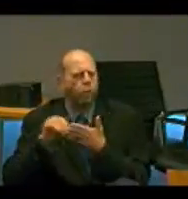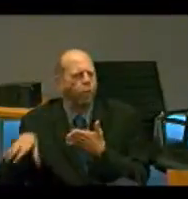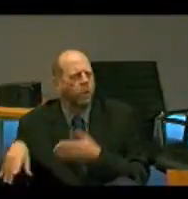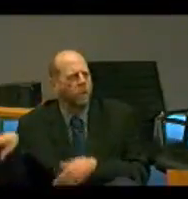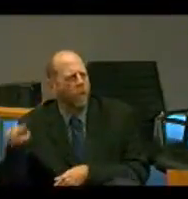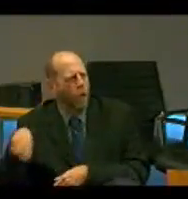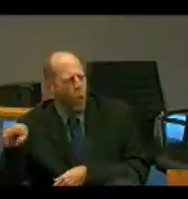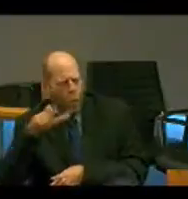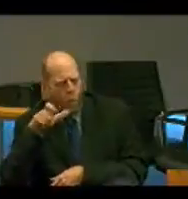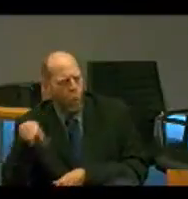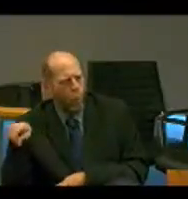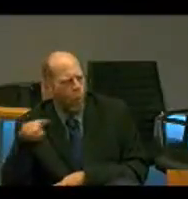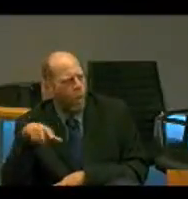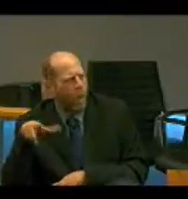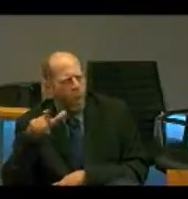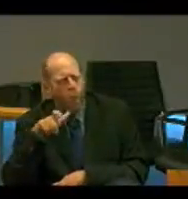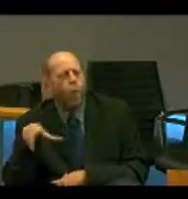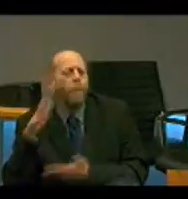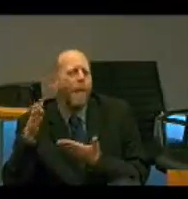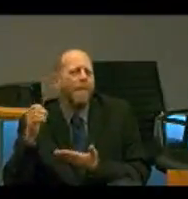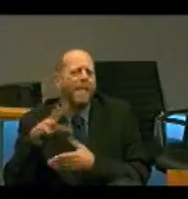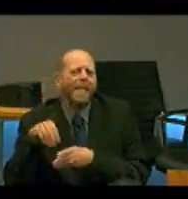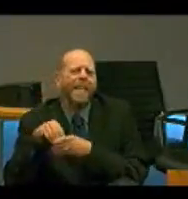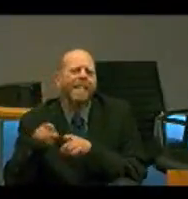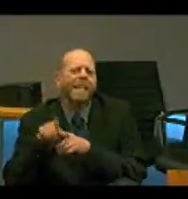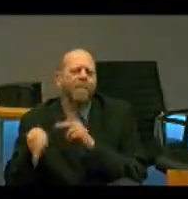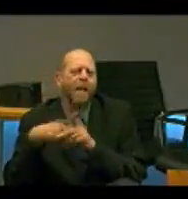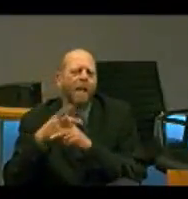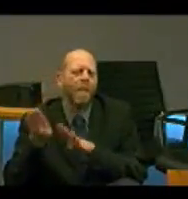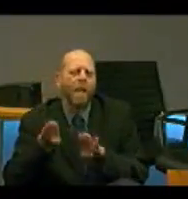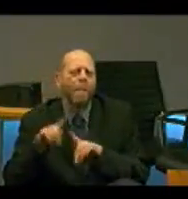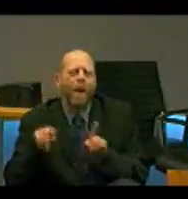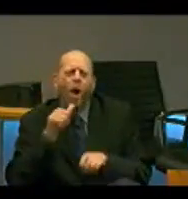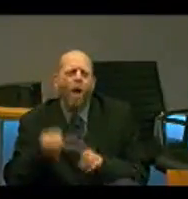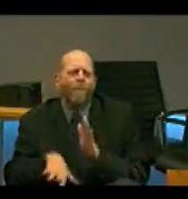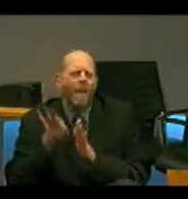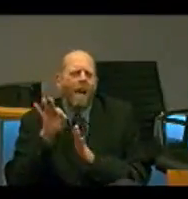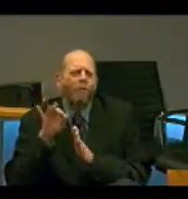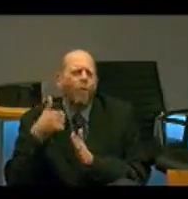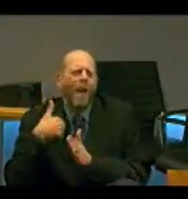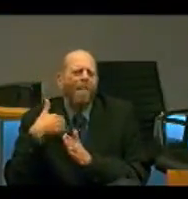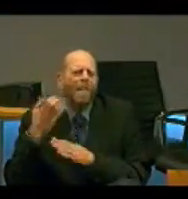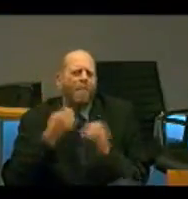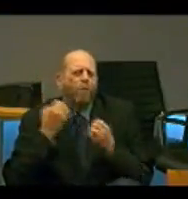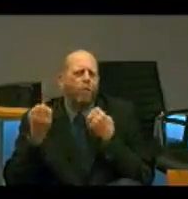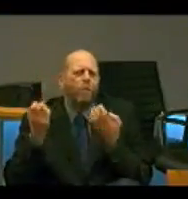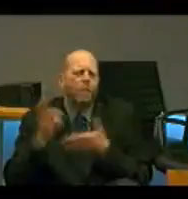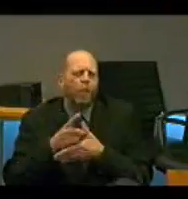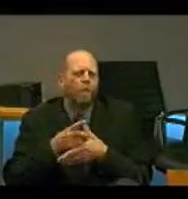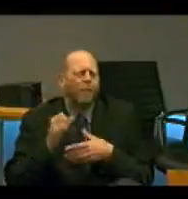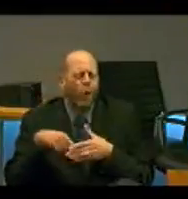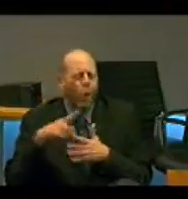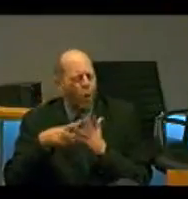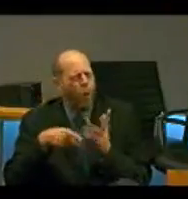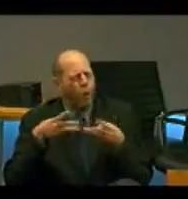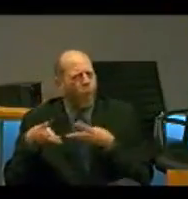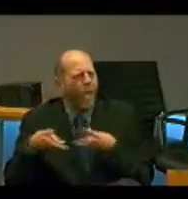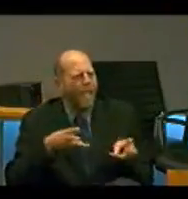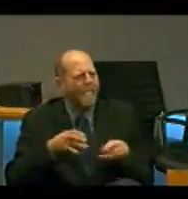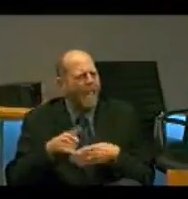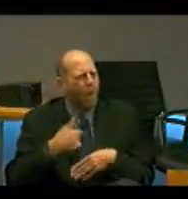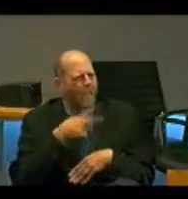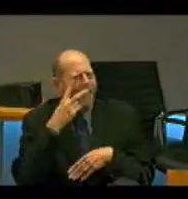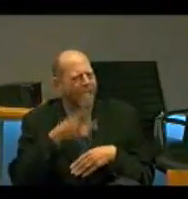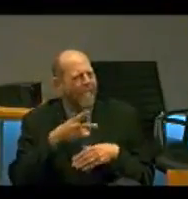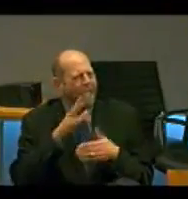students who may be engaging in the same kind of behaviors but are not found to have an emotional disturbance. So those are the ways in which we see